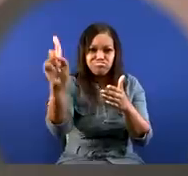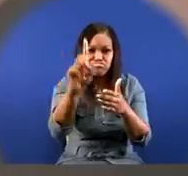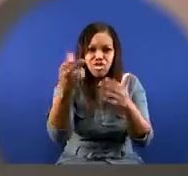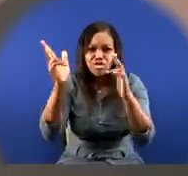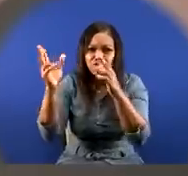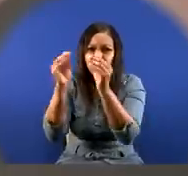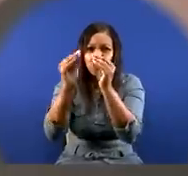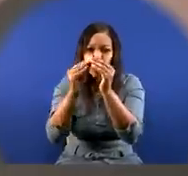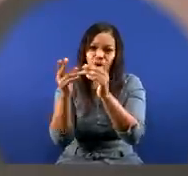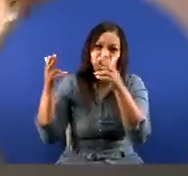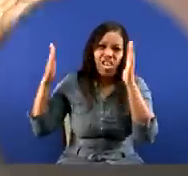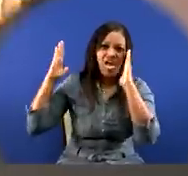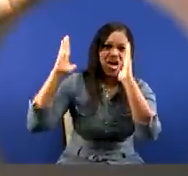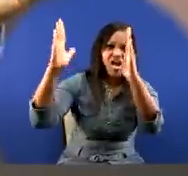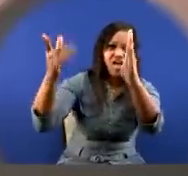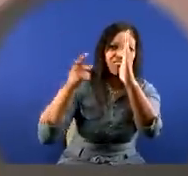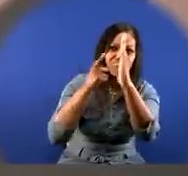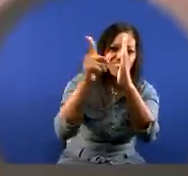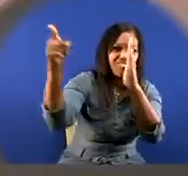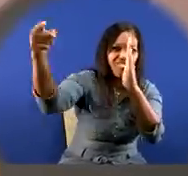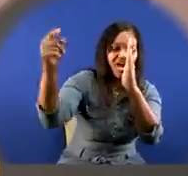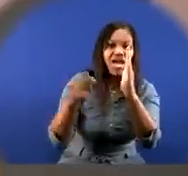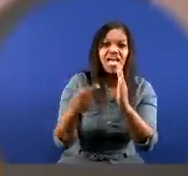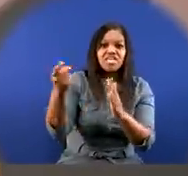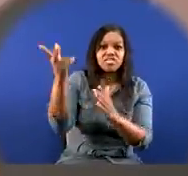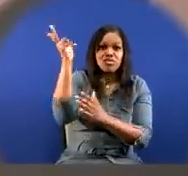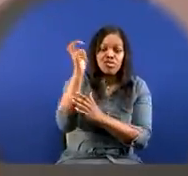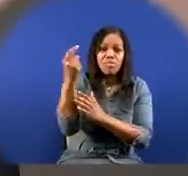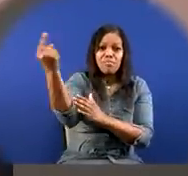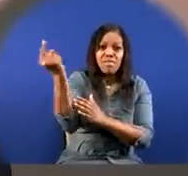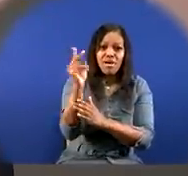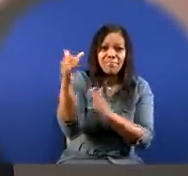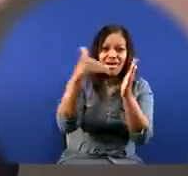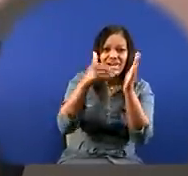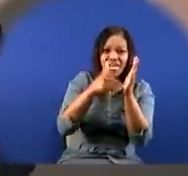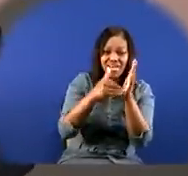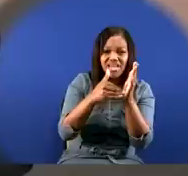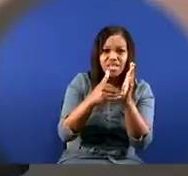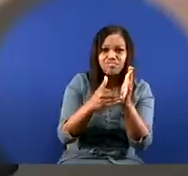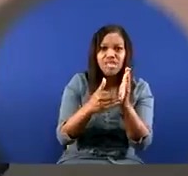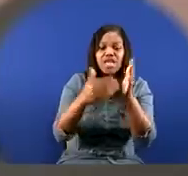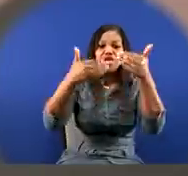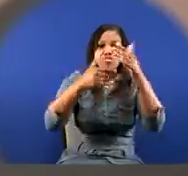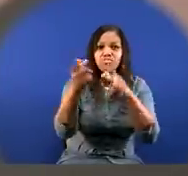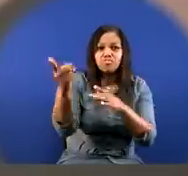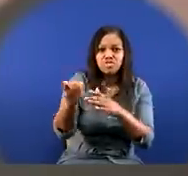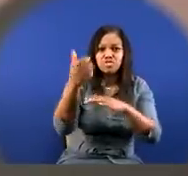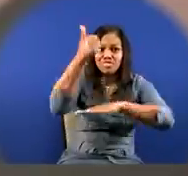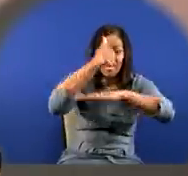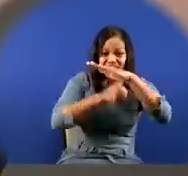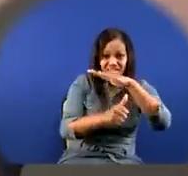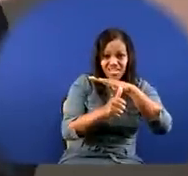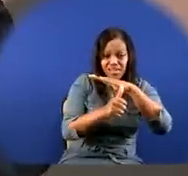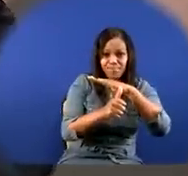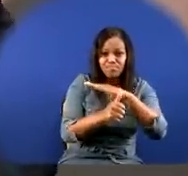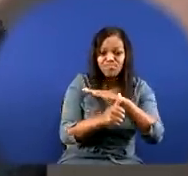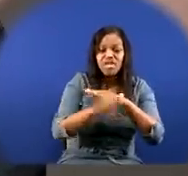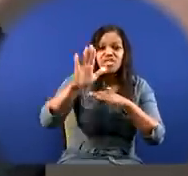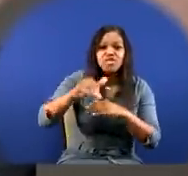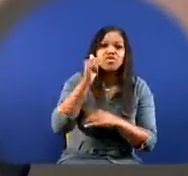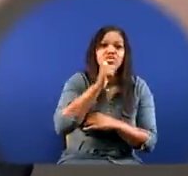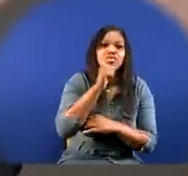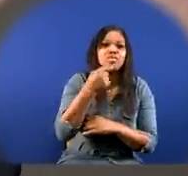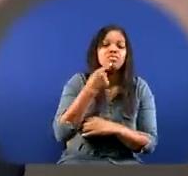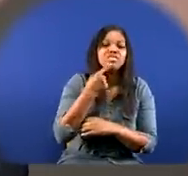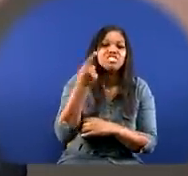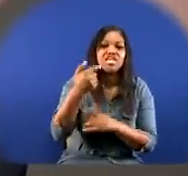the hall. And then she says she heard him come back to the room where she was. The little girl said